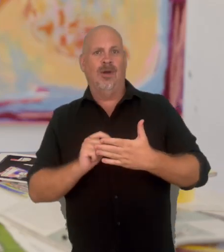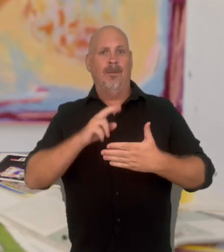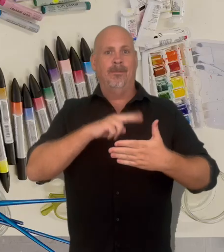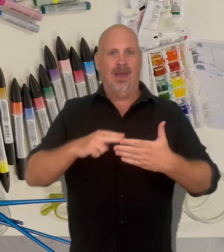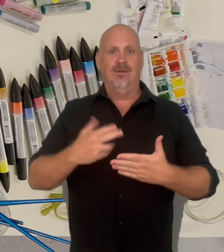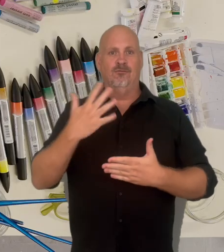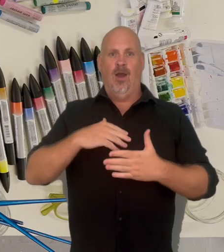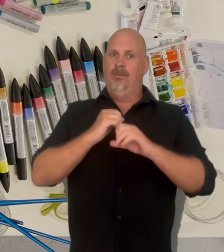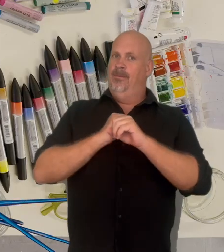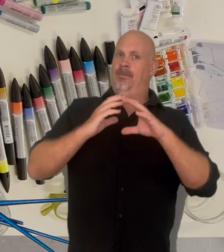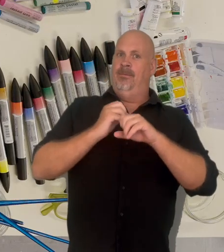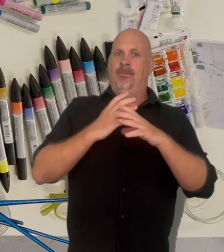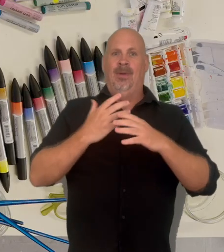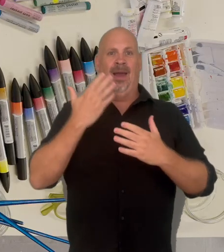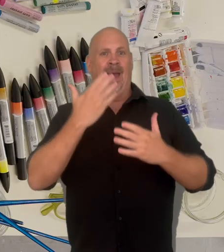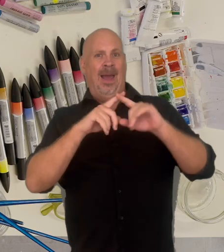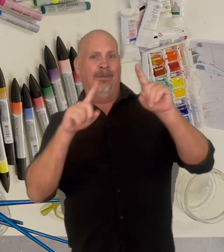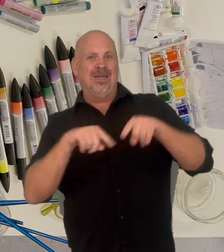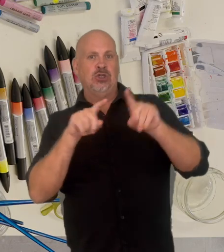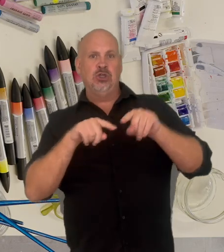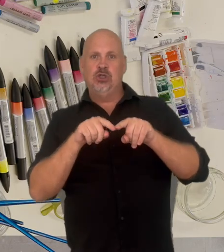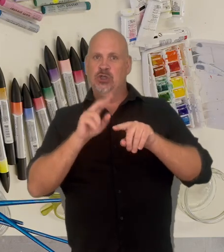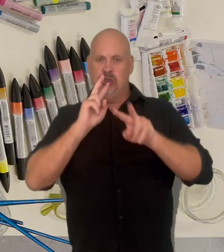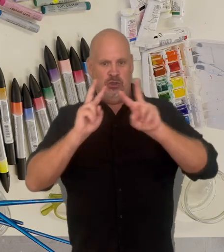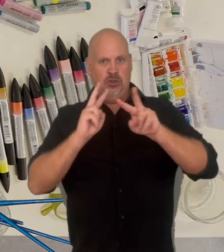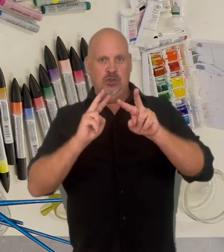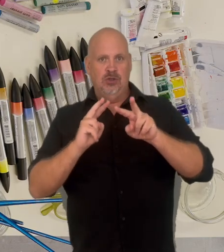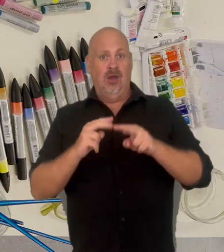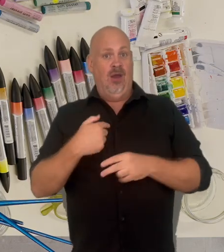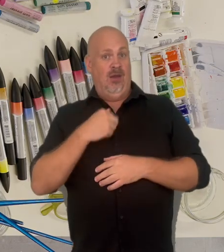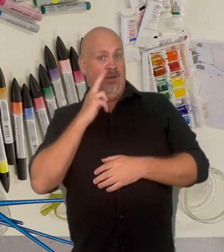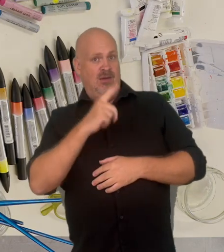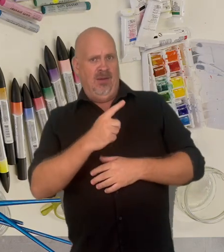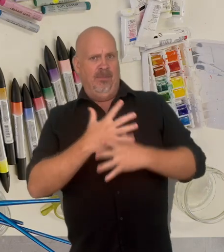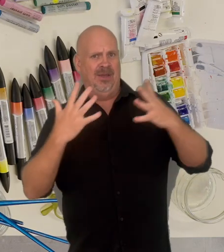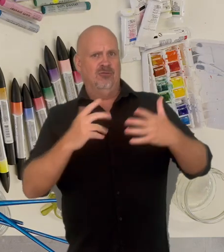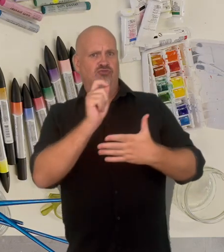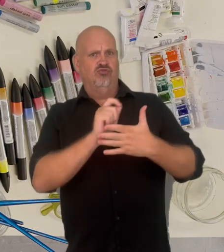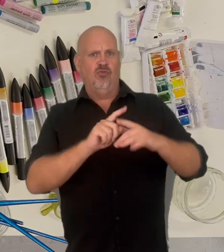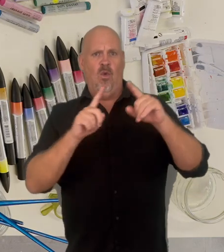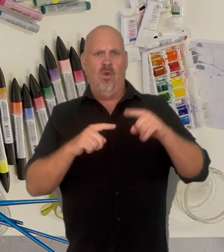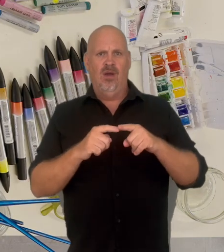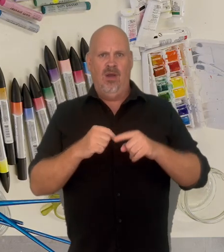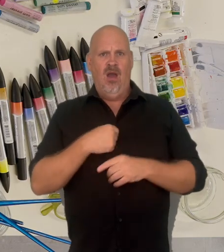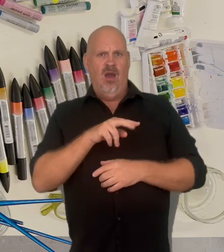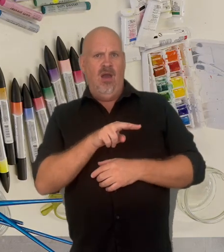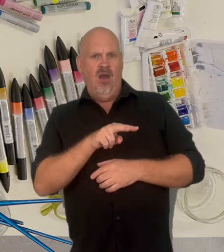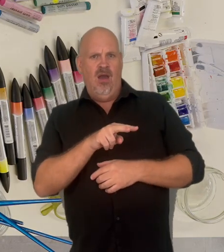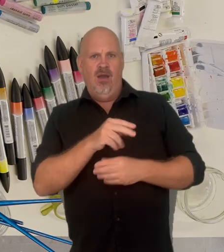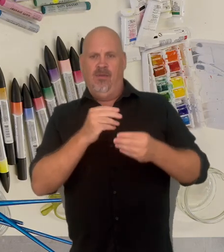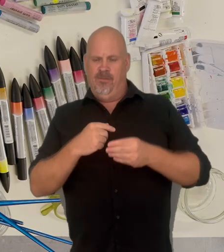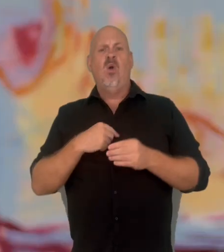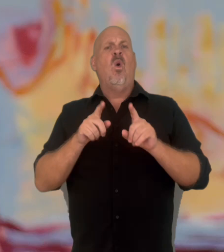So this is one of the images that I have done a large scale drawing here, A1 drawing, but I also make